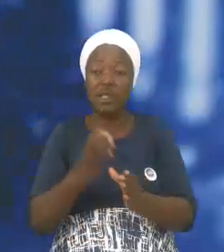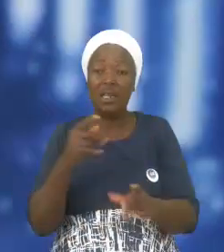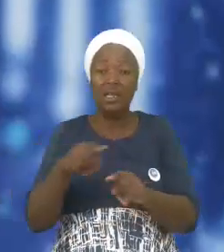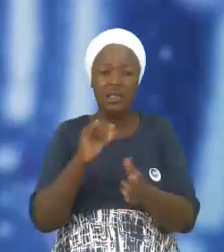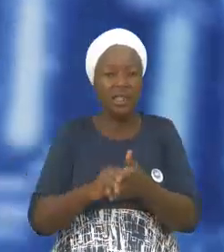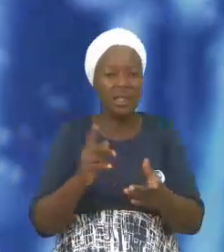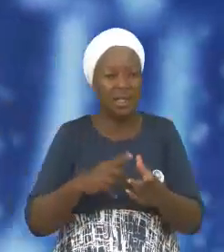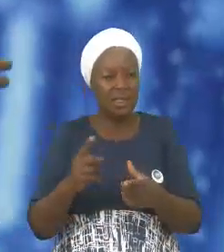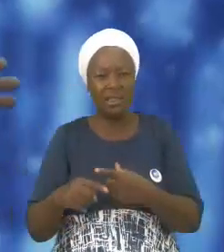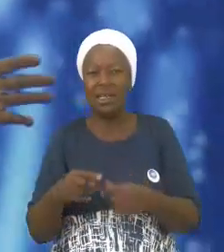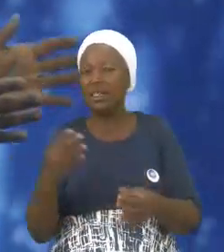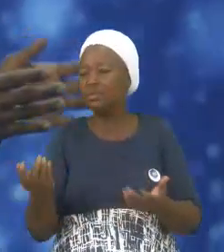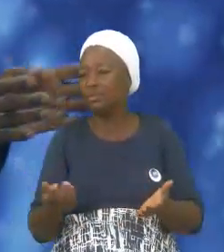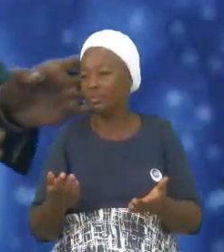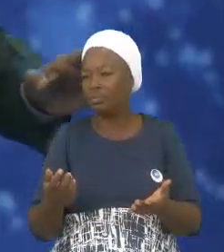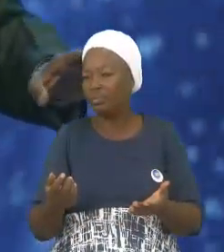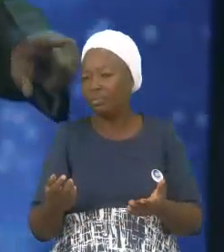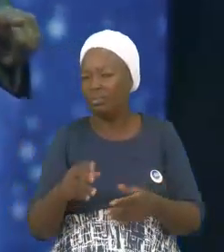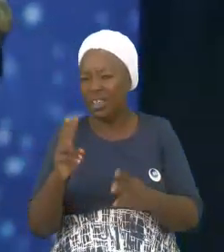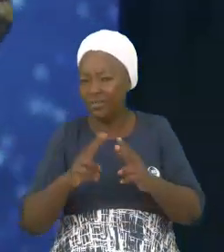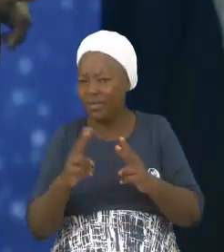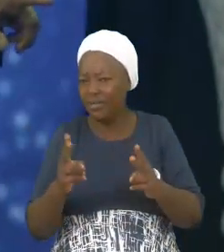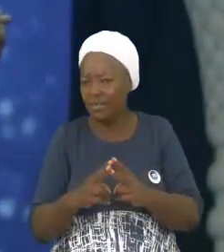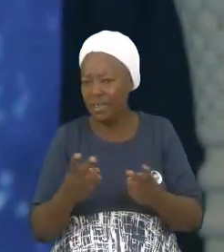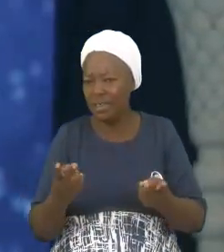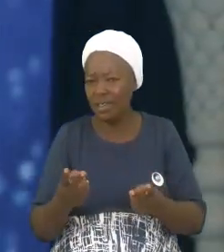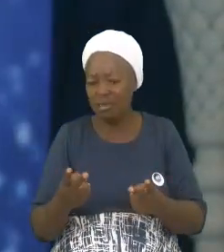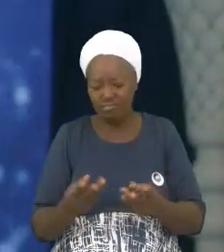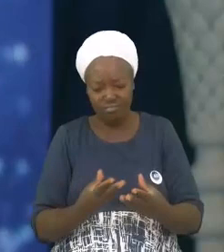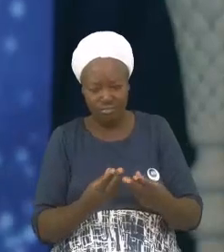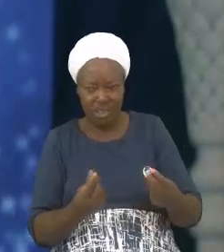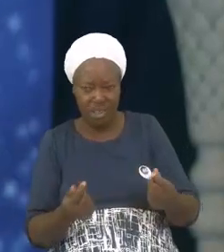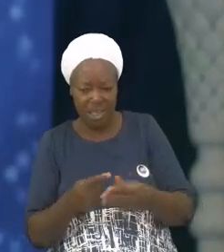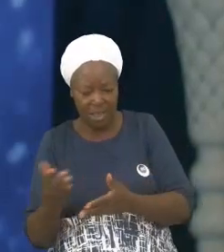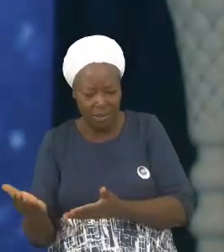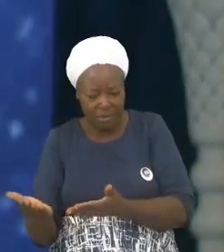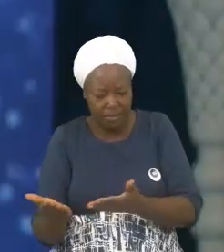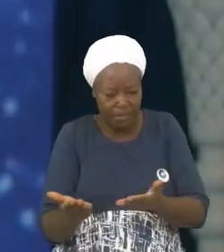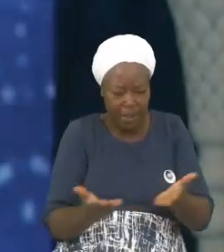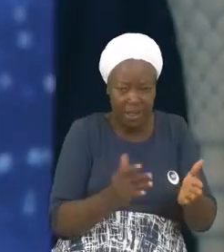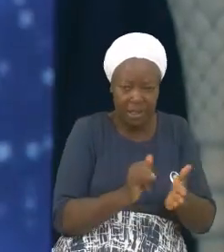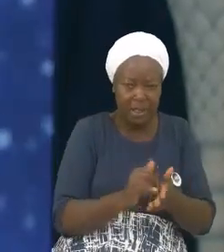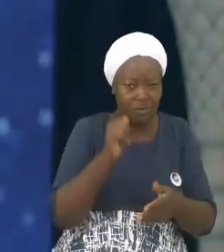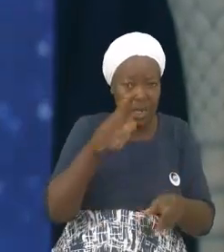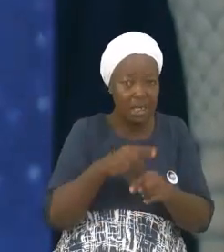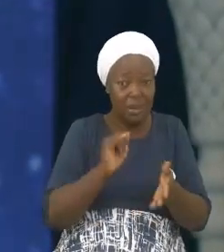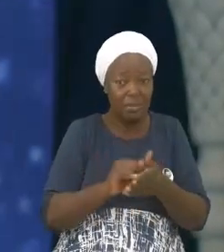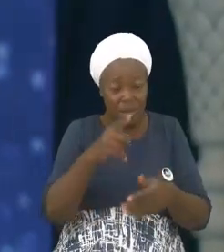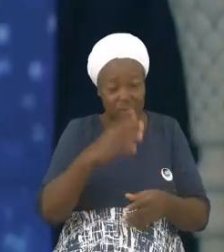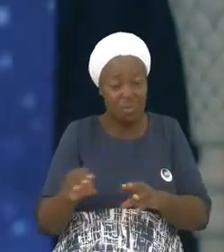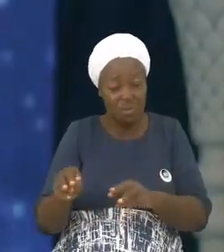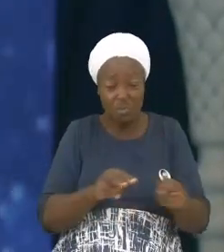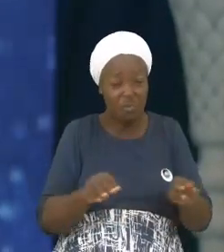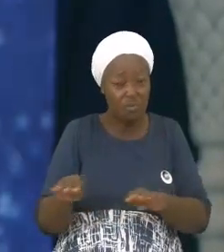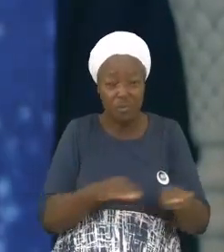that stretcher and put the woman at the back of the hall there, because they were afraid if you moved her a